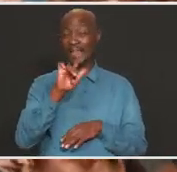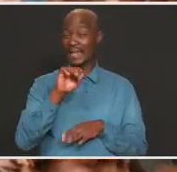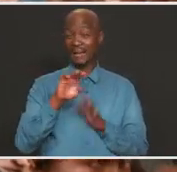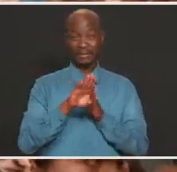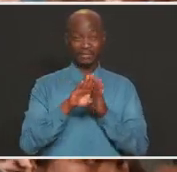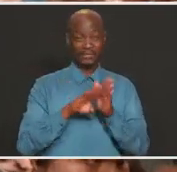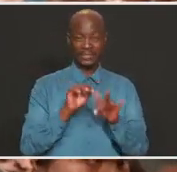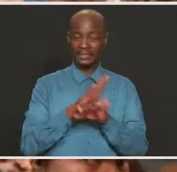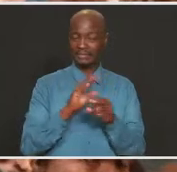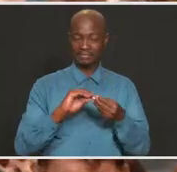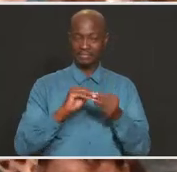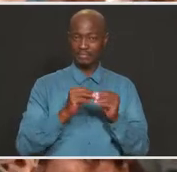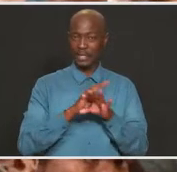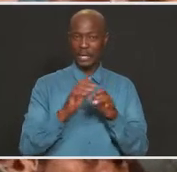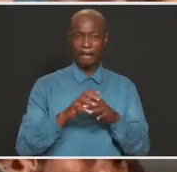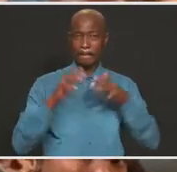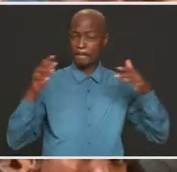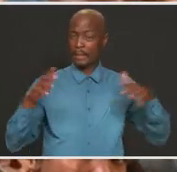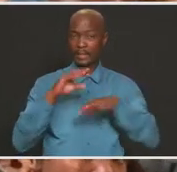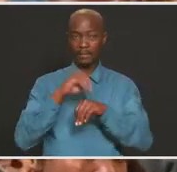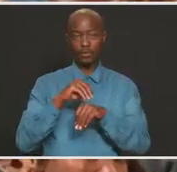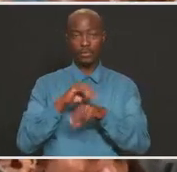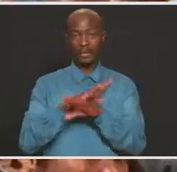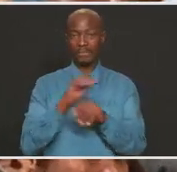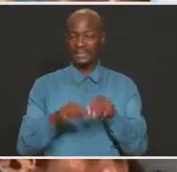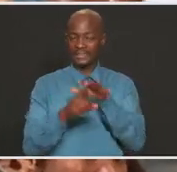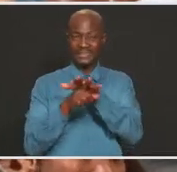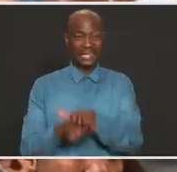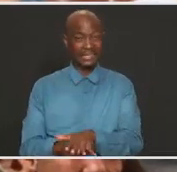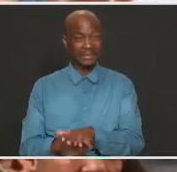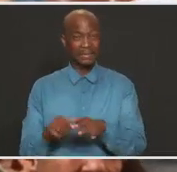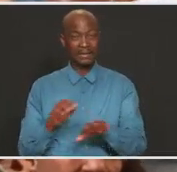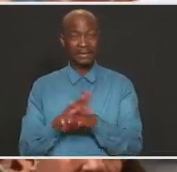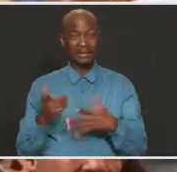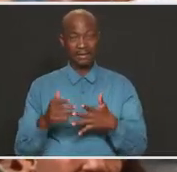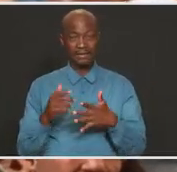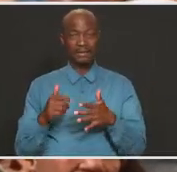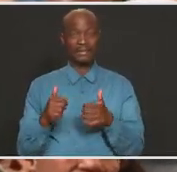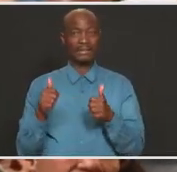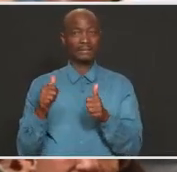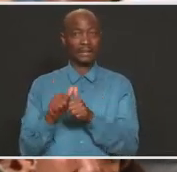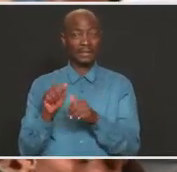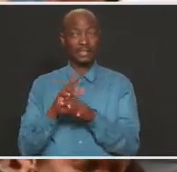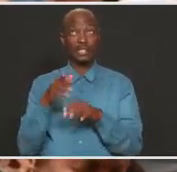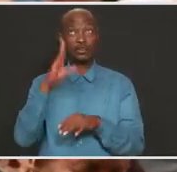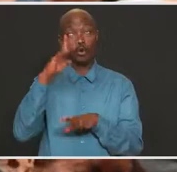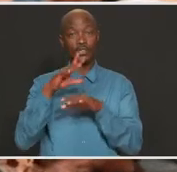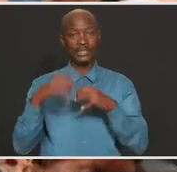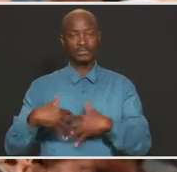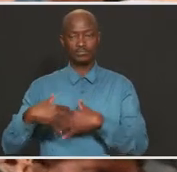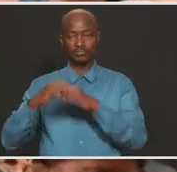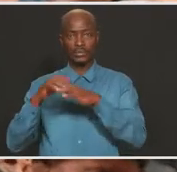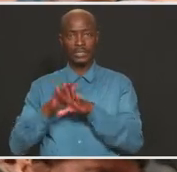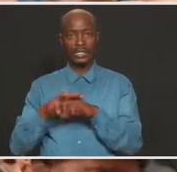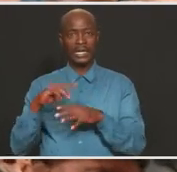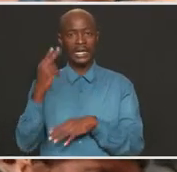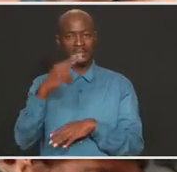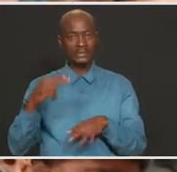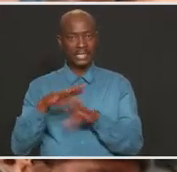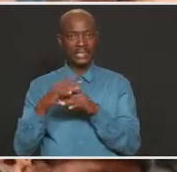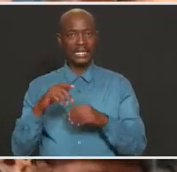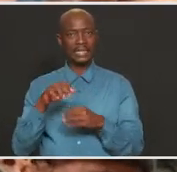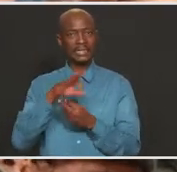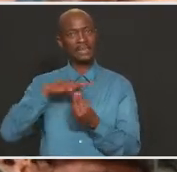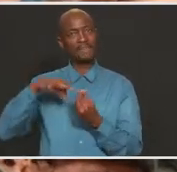a very big problem the Bella ball undermines and disregards that God has instituted and designed the family unit